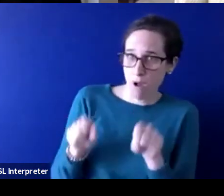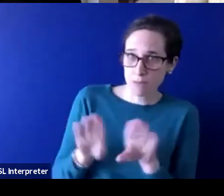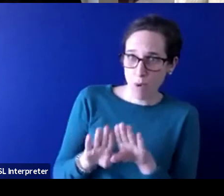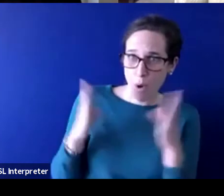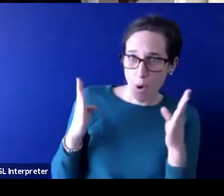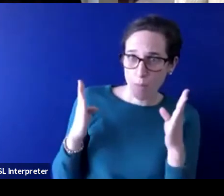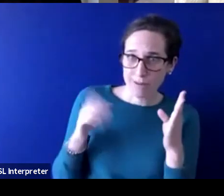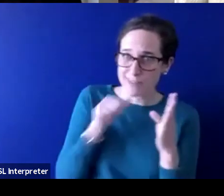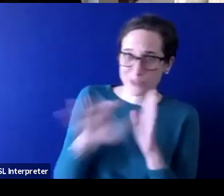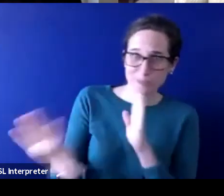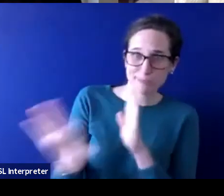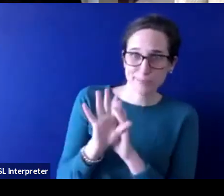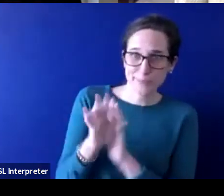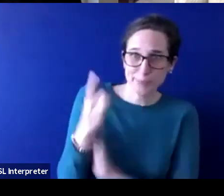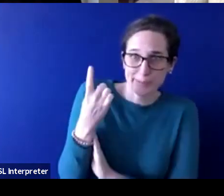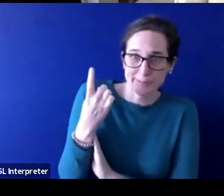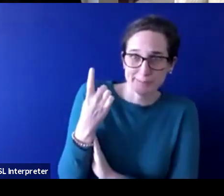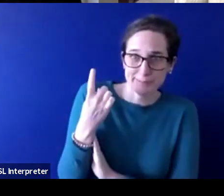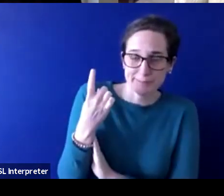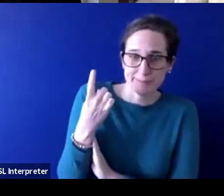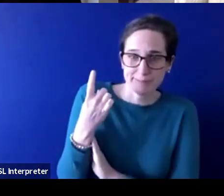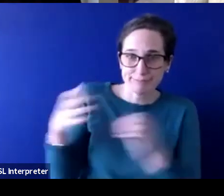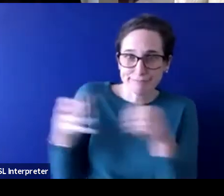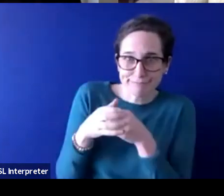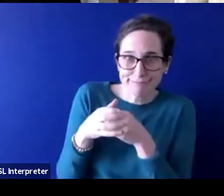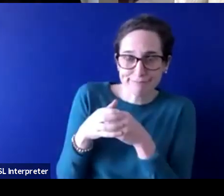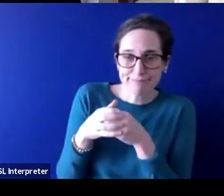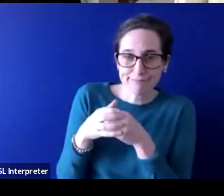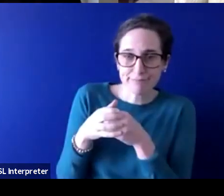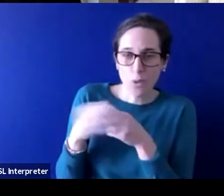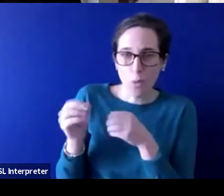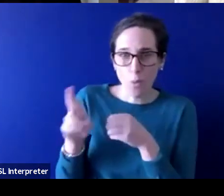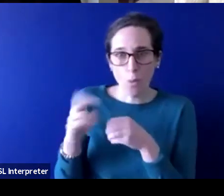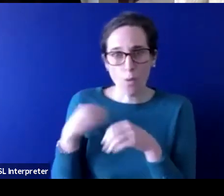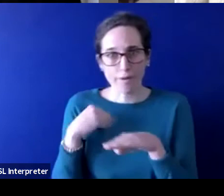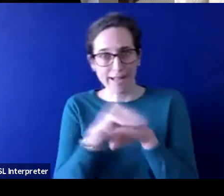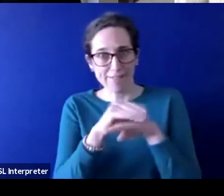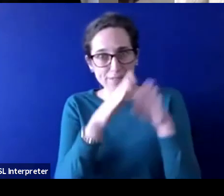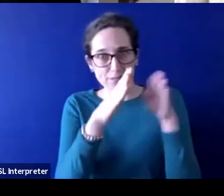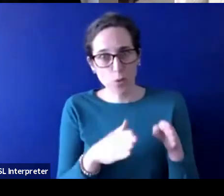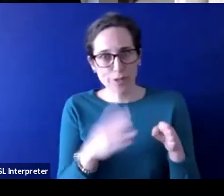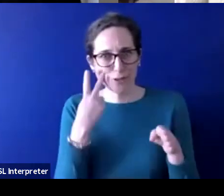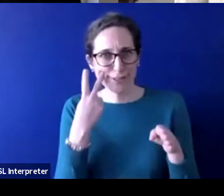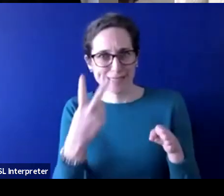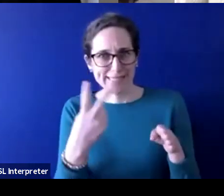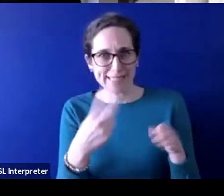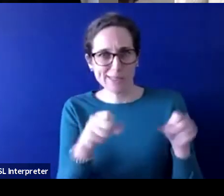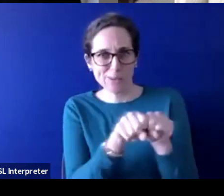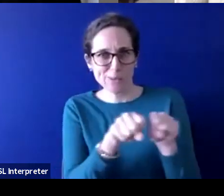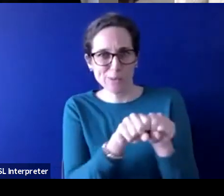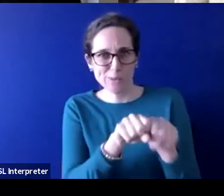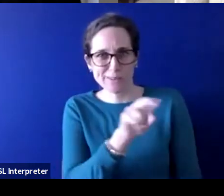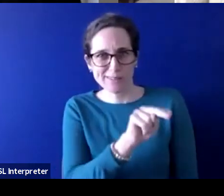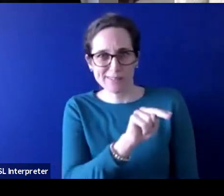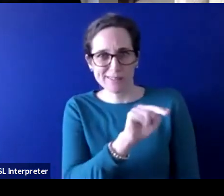select one thing or see like an Instagram influencer wearing Adidas or Nike and then we look at that like, oh, cool